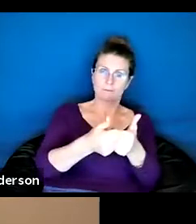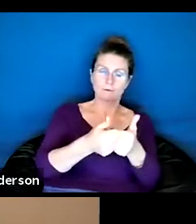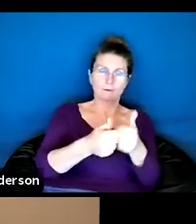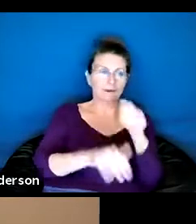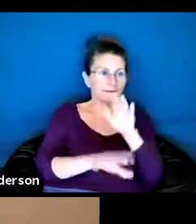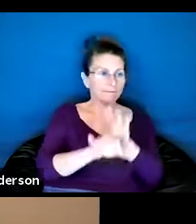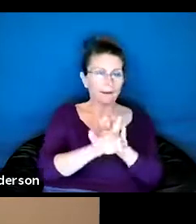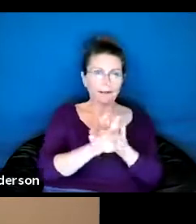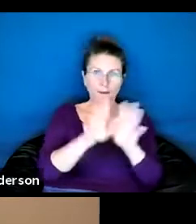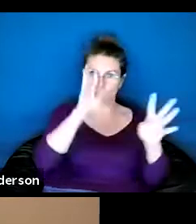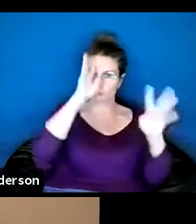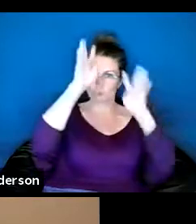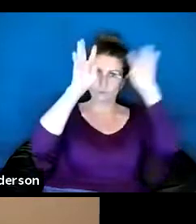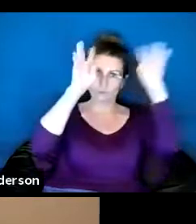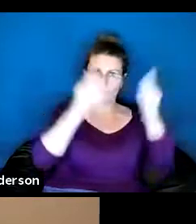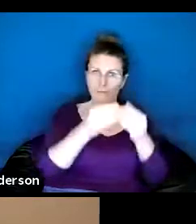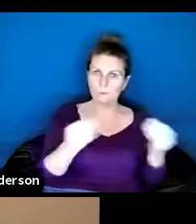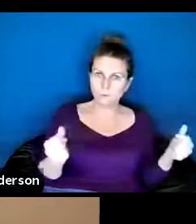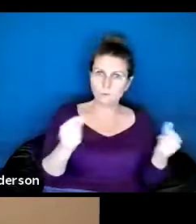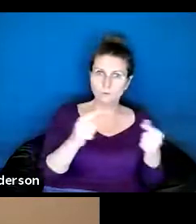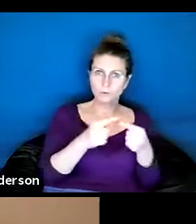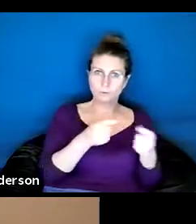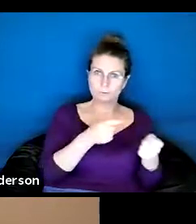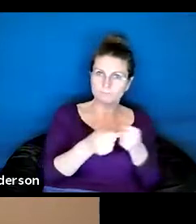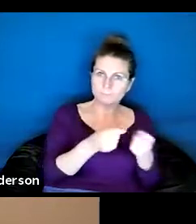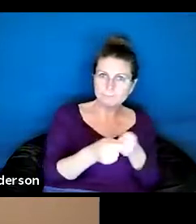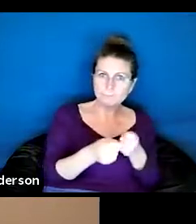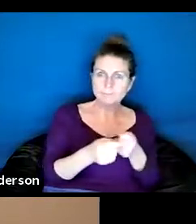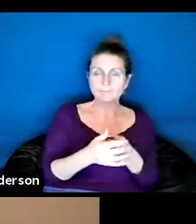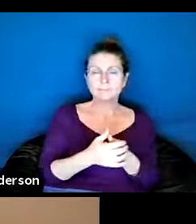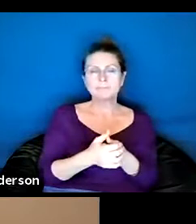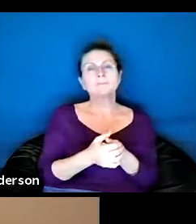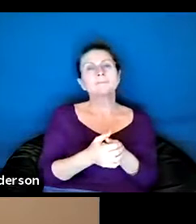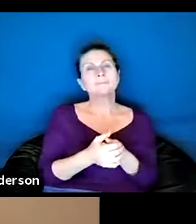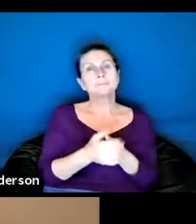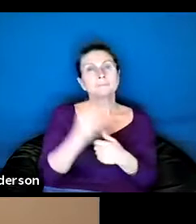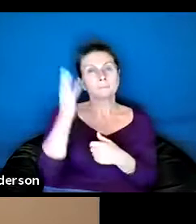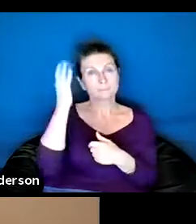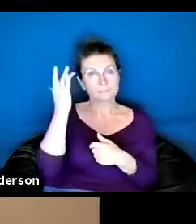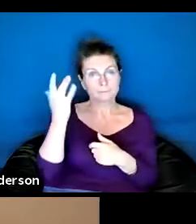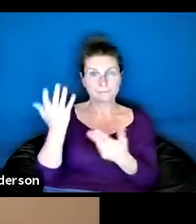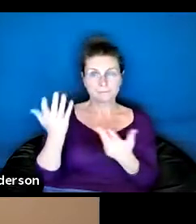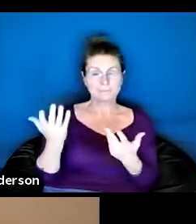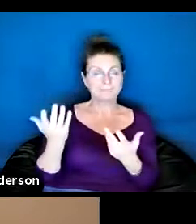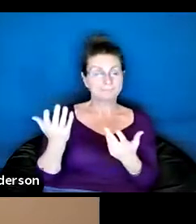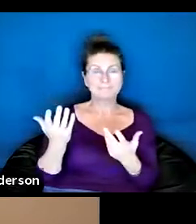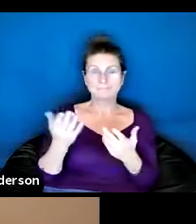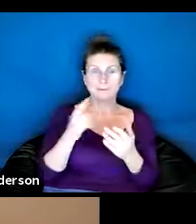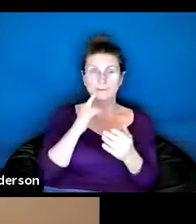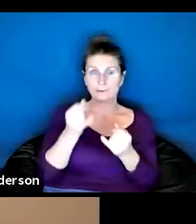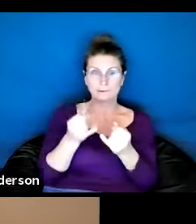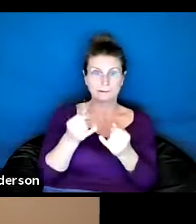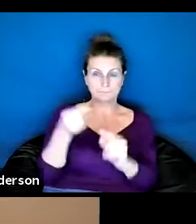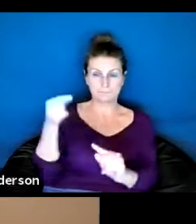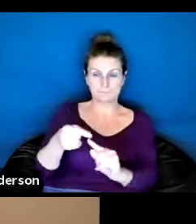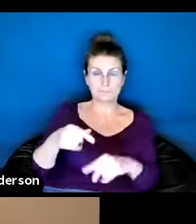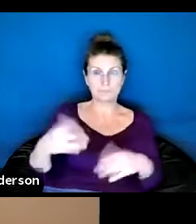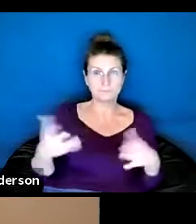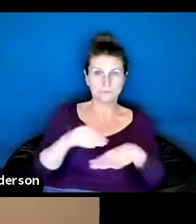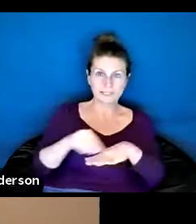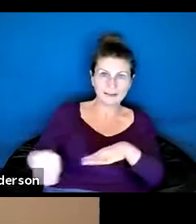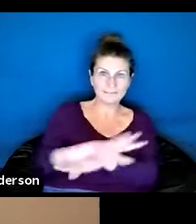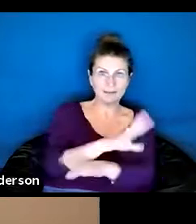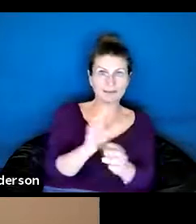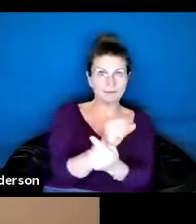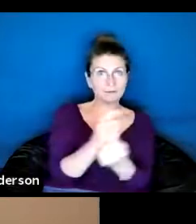creative solutions to address it. Because ultimately this affects all of us. And of course,